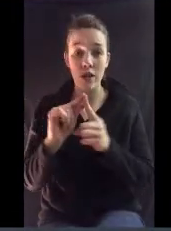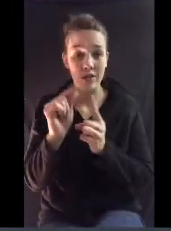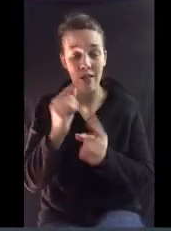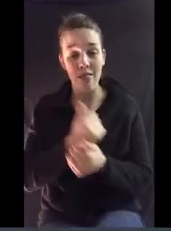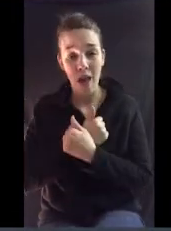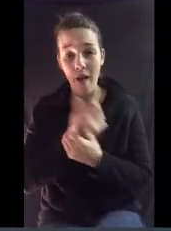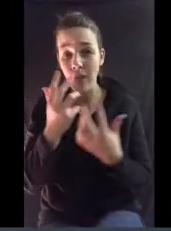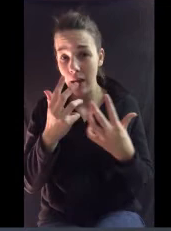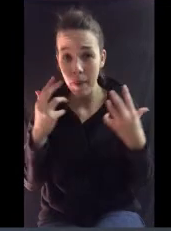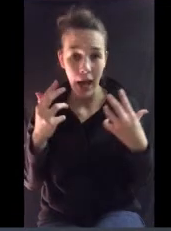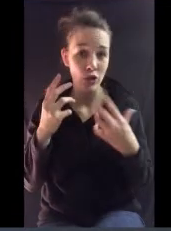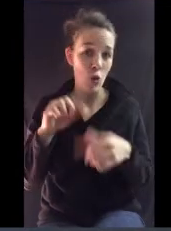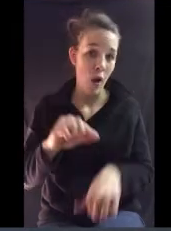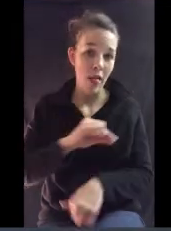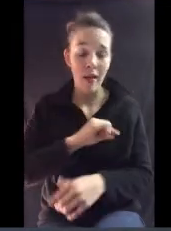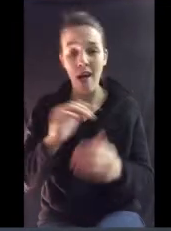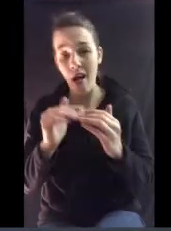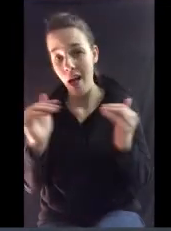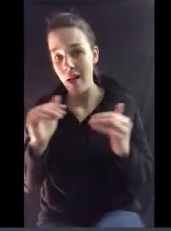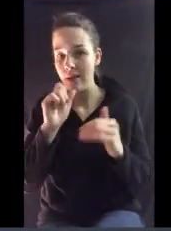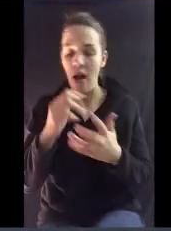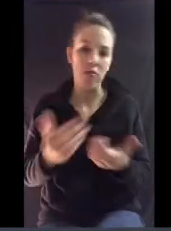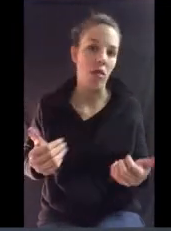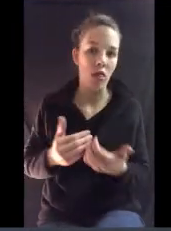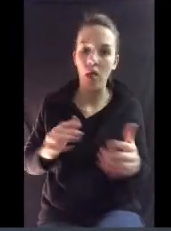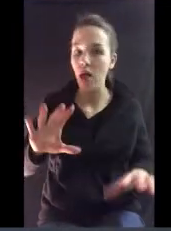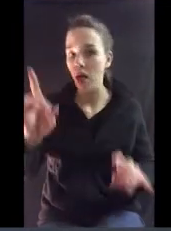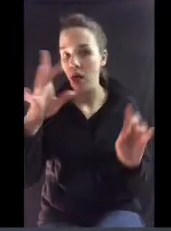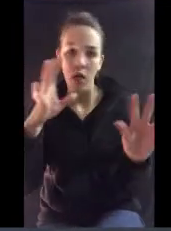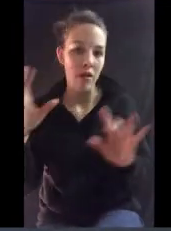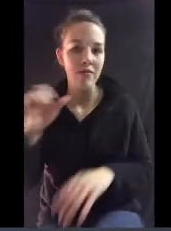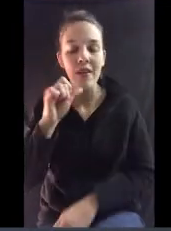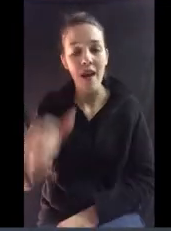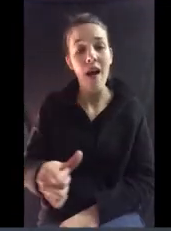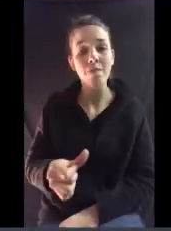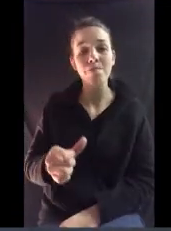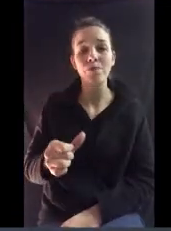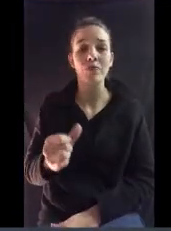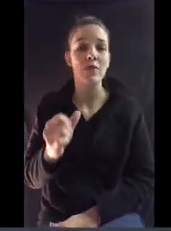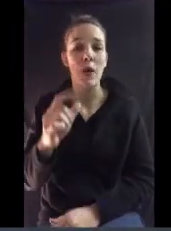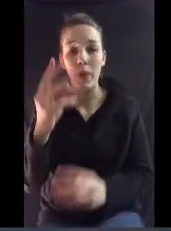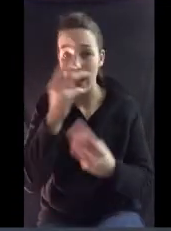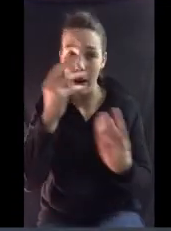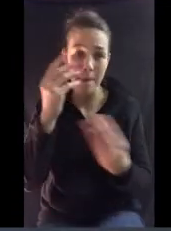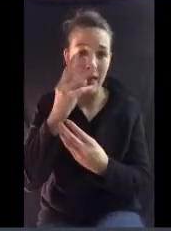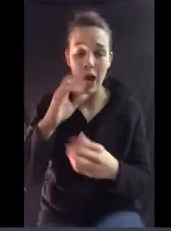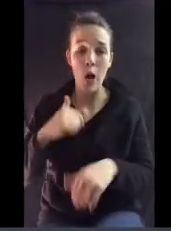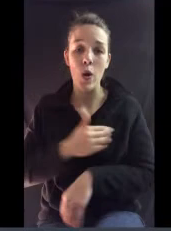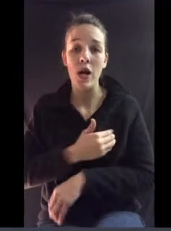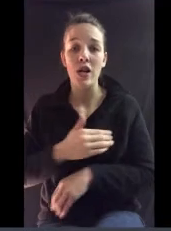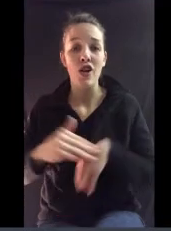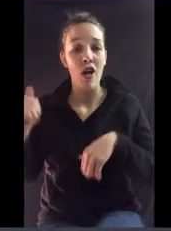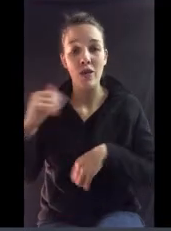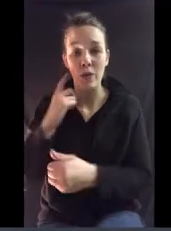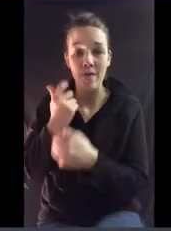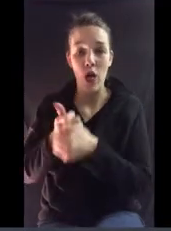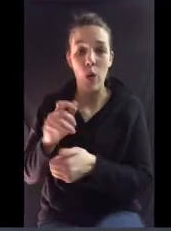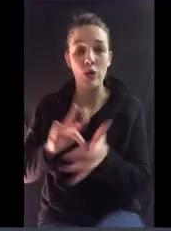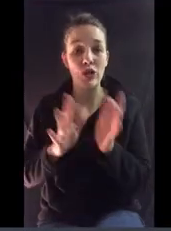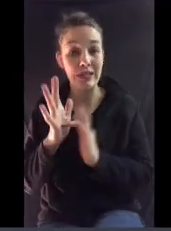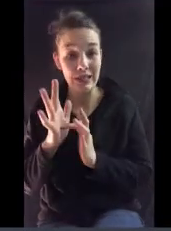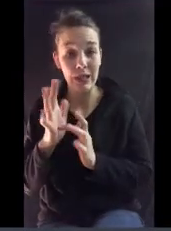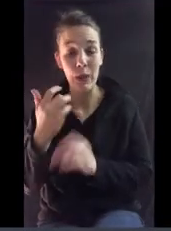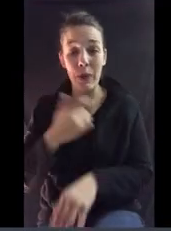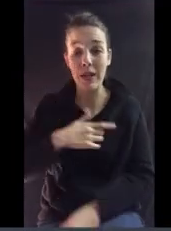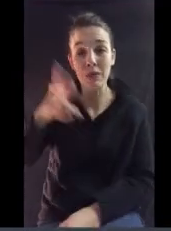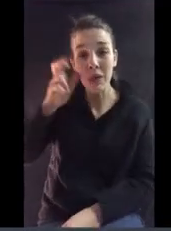compassion and equality, not hatred and division and hostility. And as we contemplate our call to